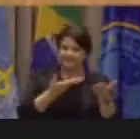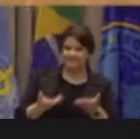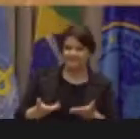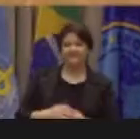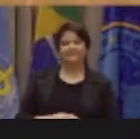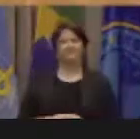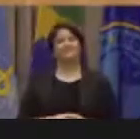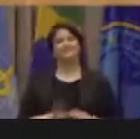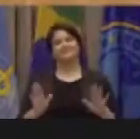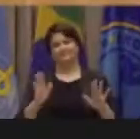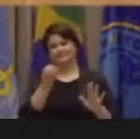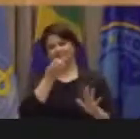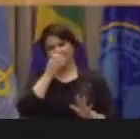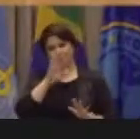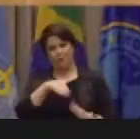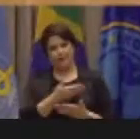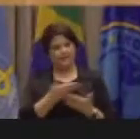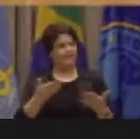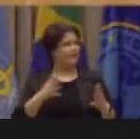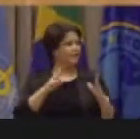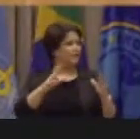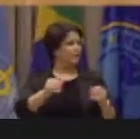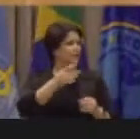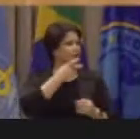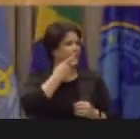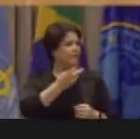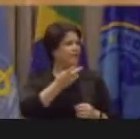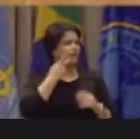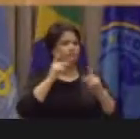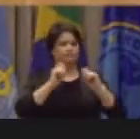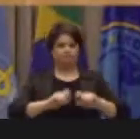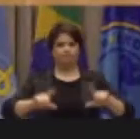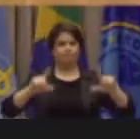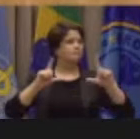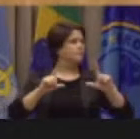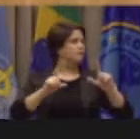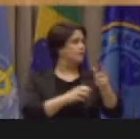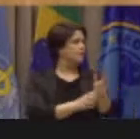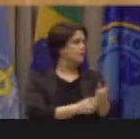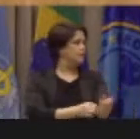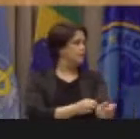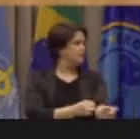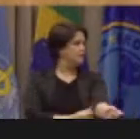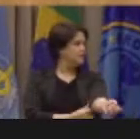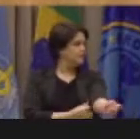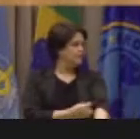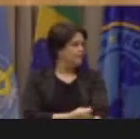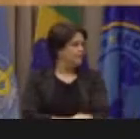State of Ceará. Please.